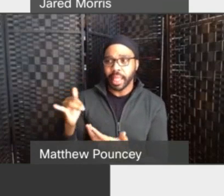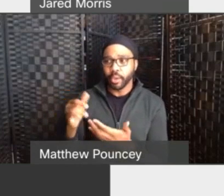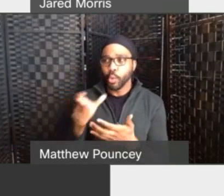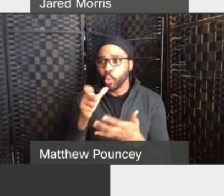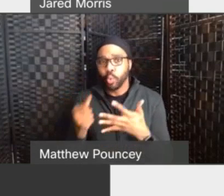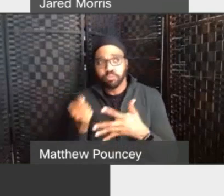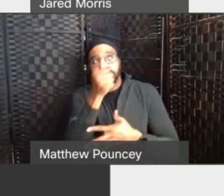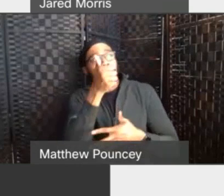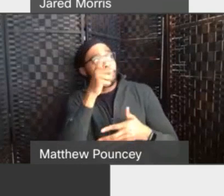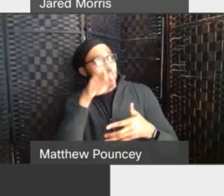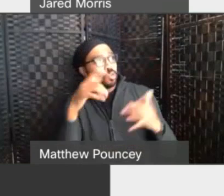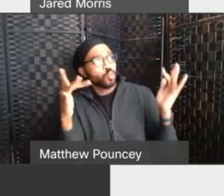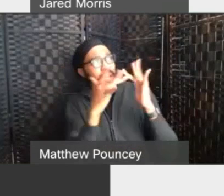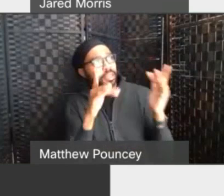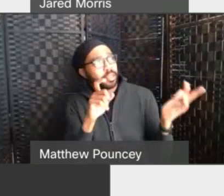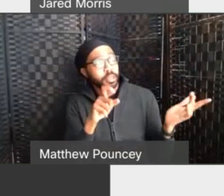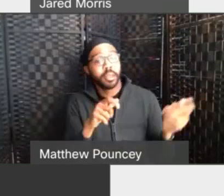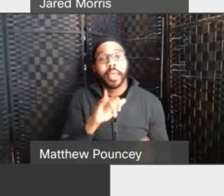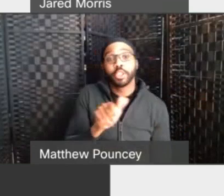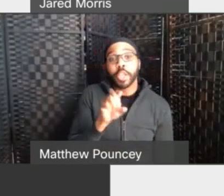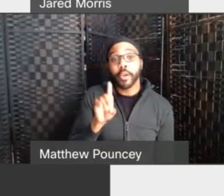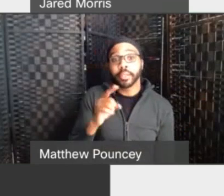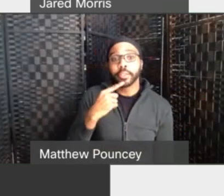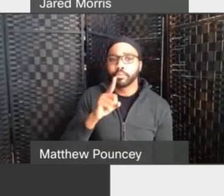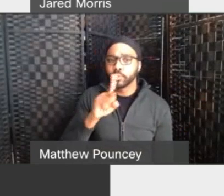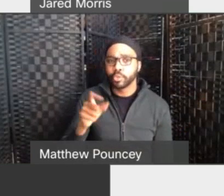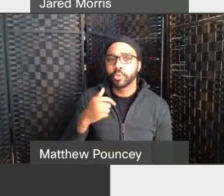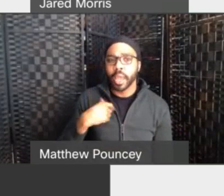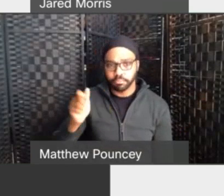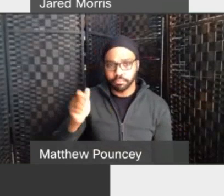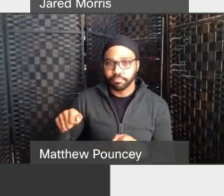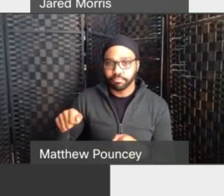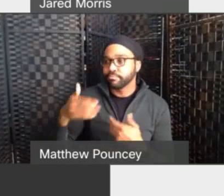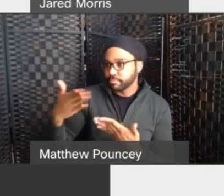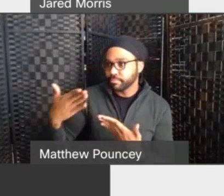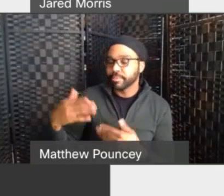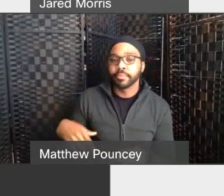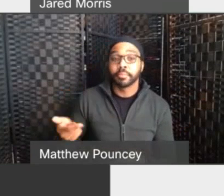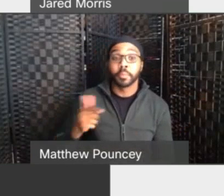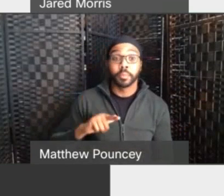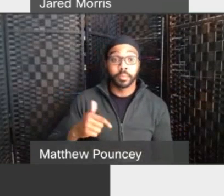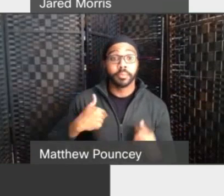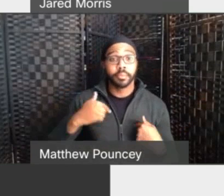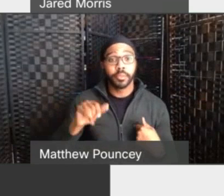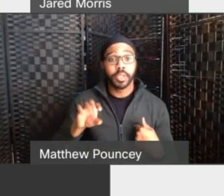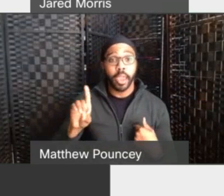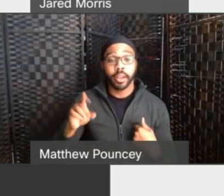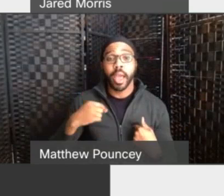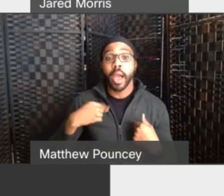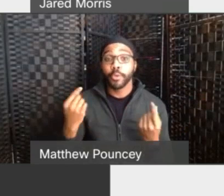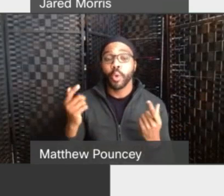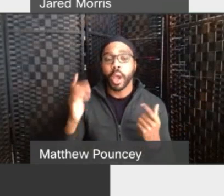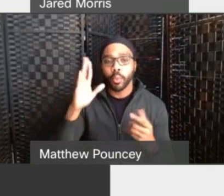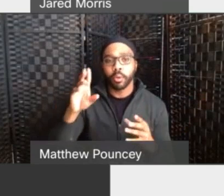who they should speak with. Sure. Thanks, Director Reese. What I will do is provide in